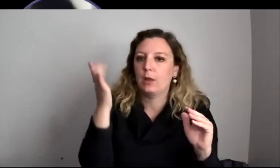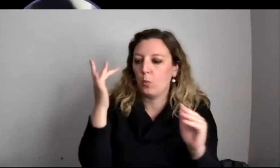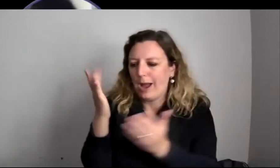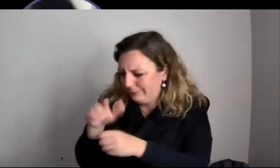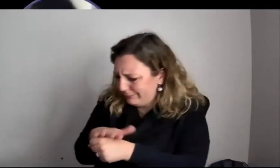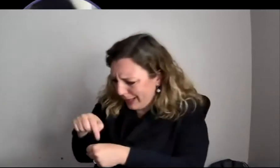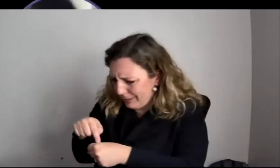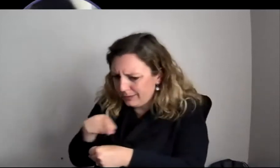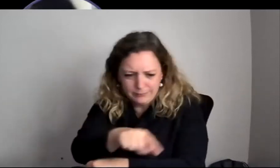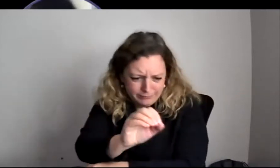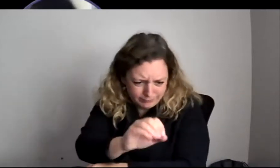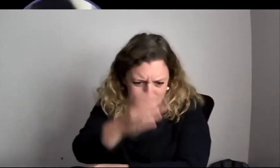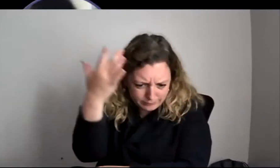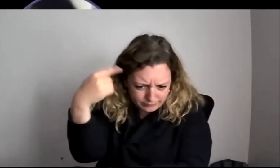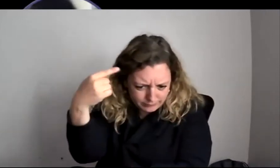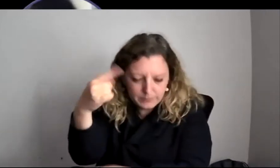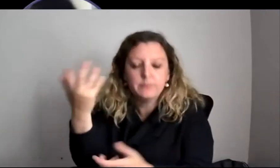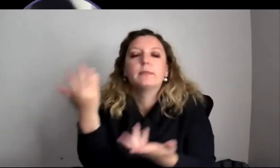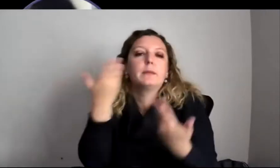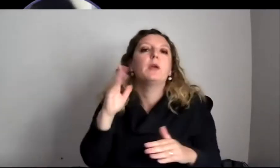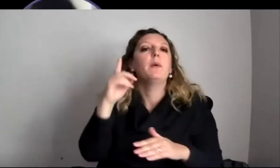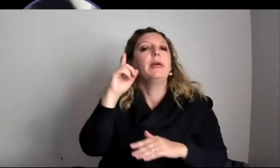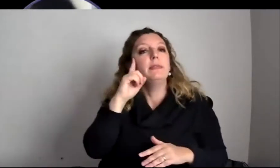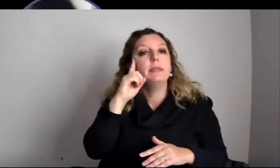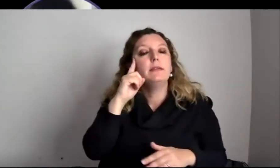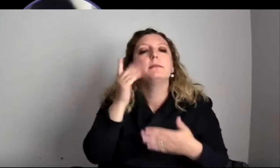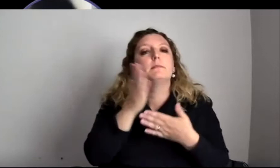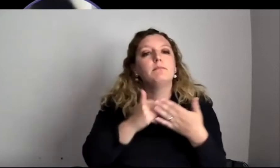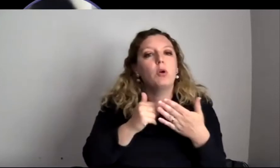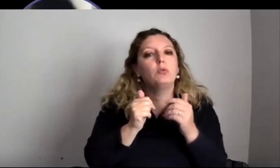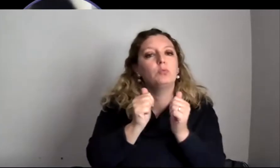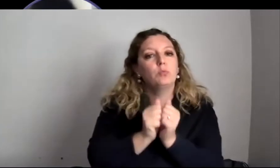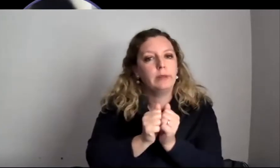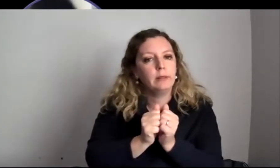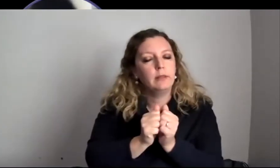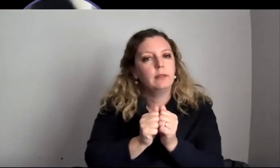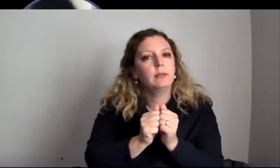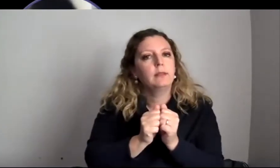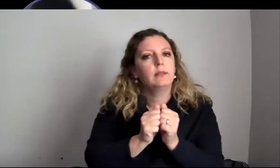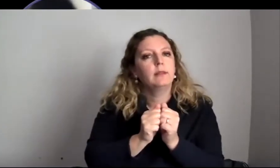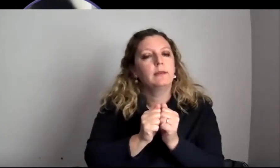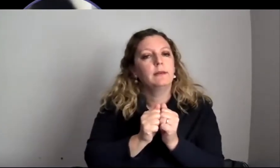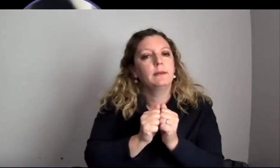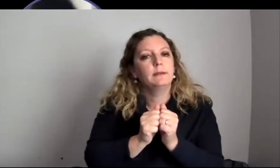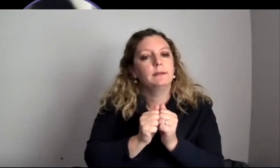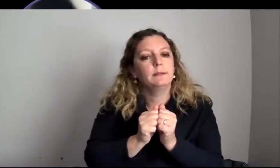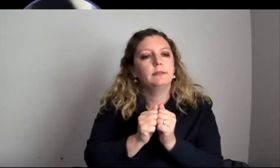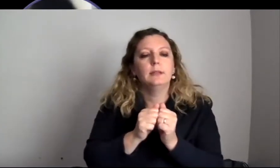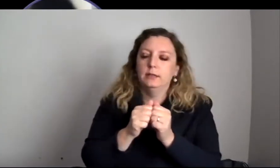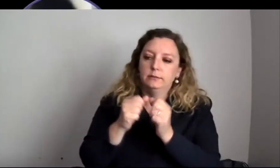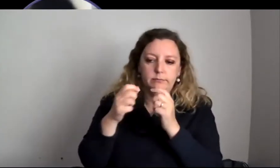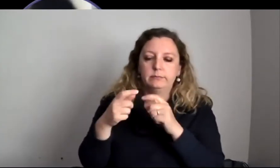areas, but not others. And we think this has to do partly with being highly frugivorous. They're